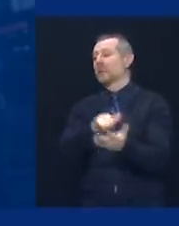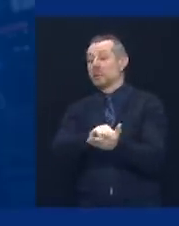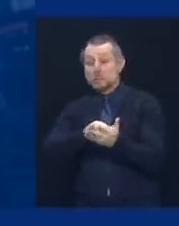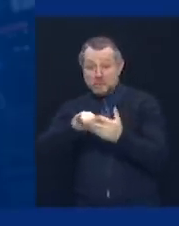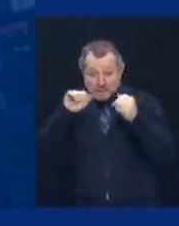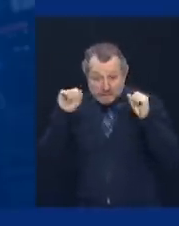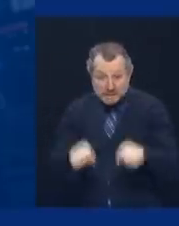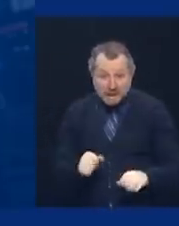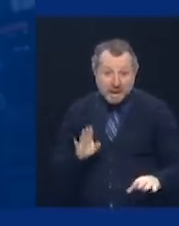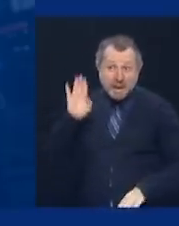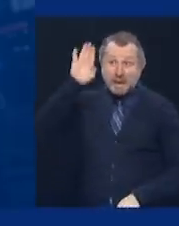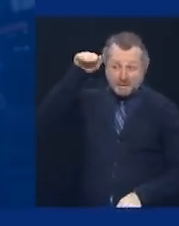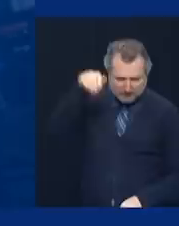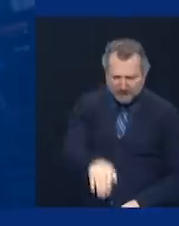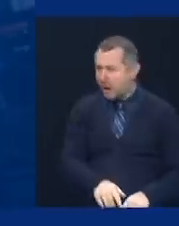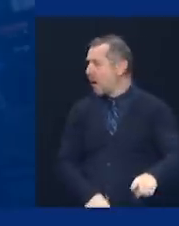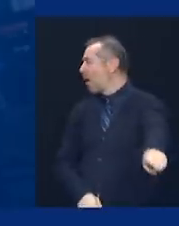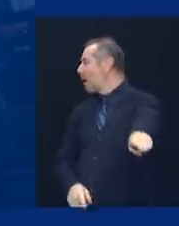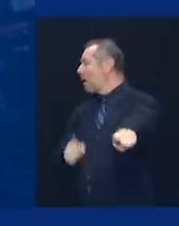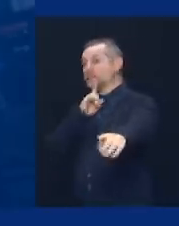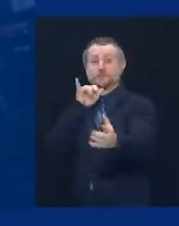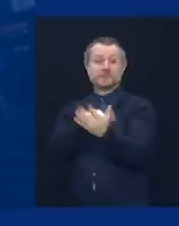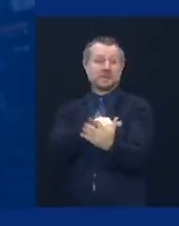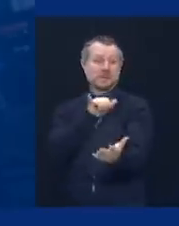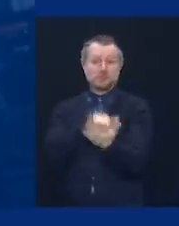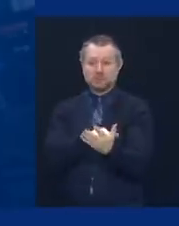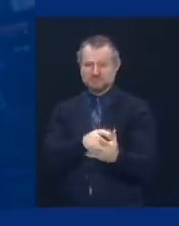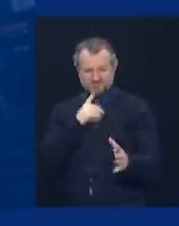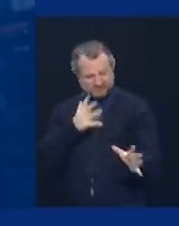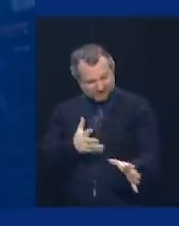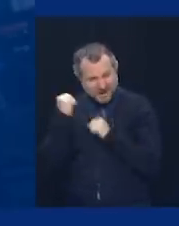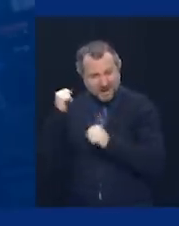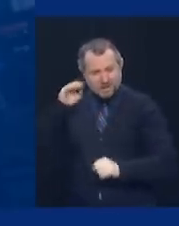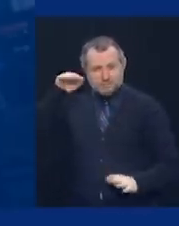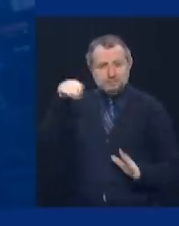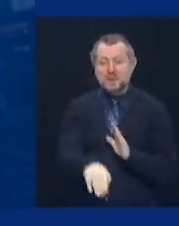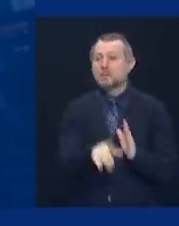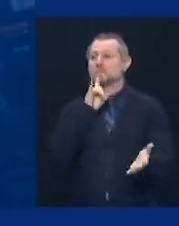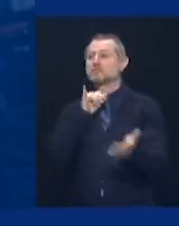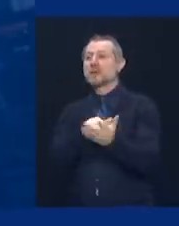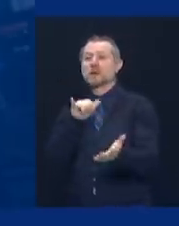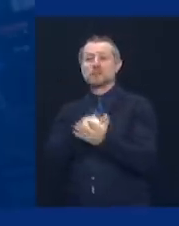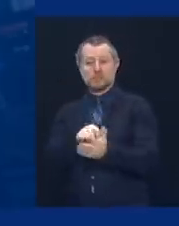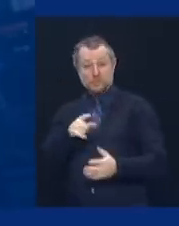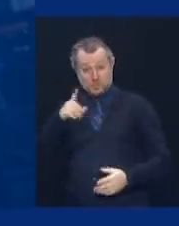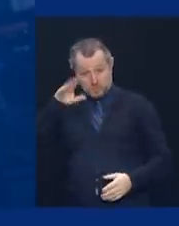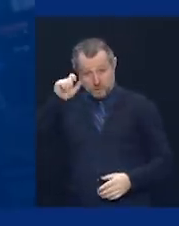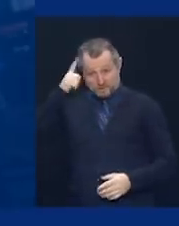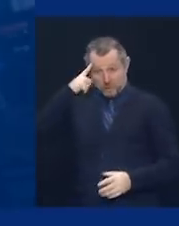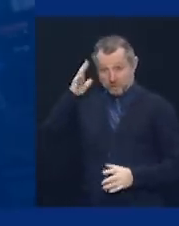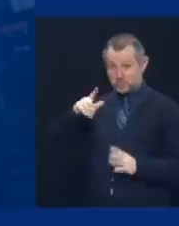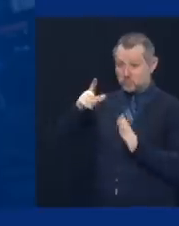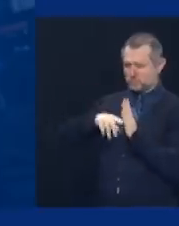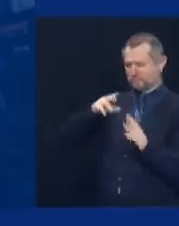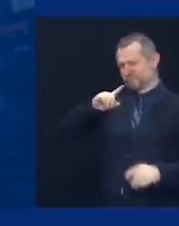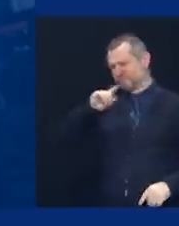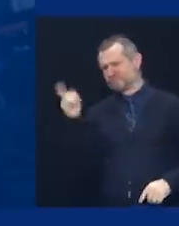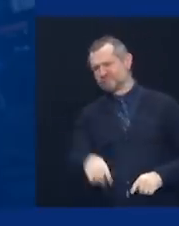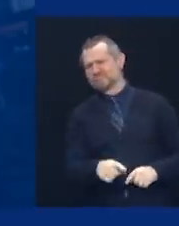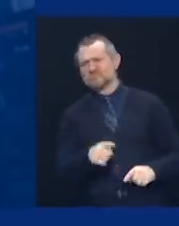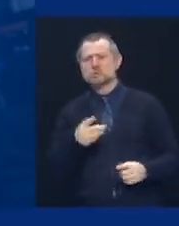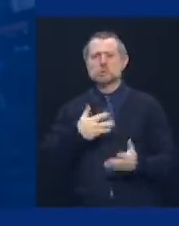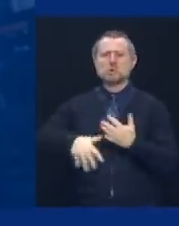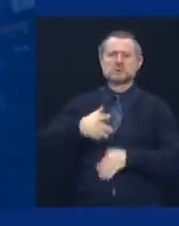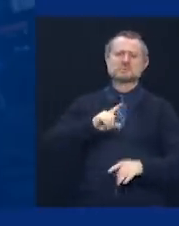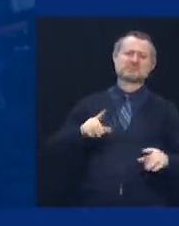fast. No way. No government rules, no social action could